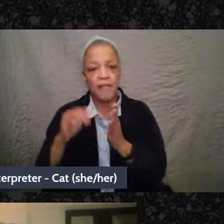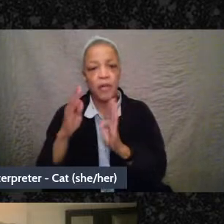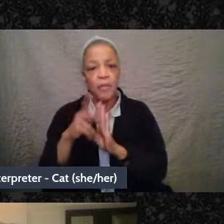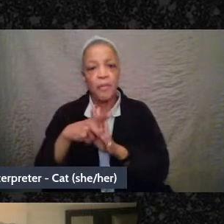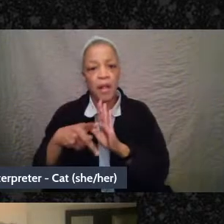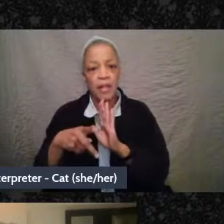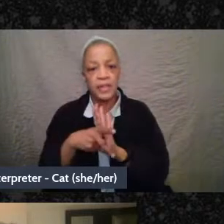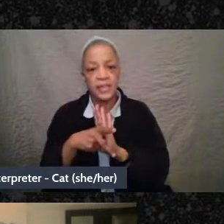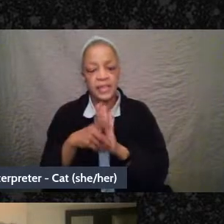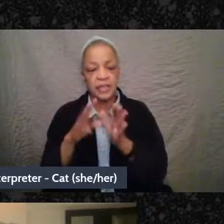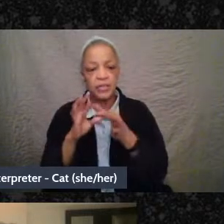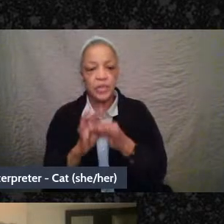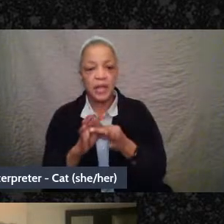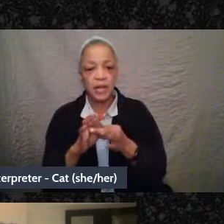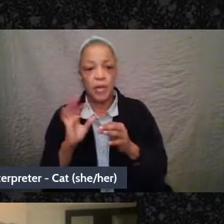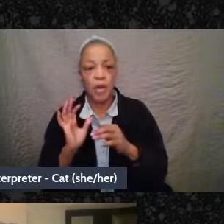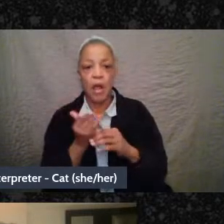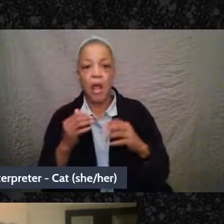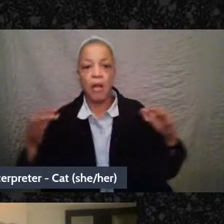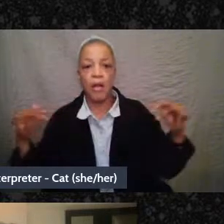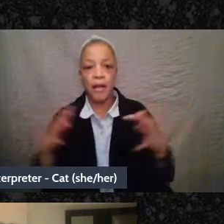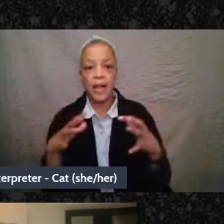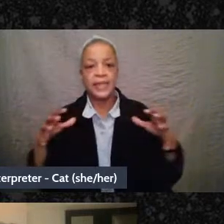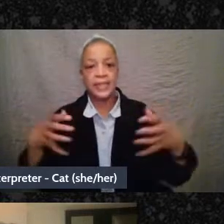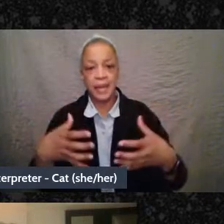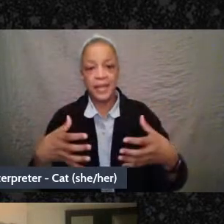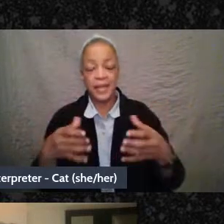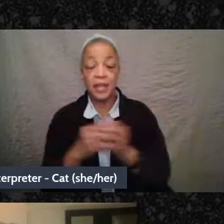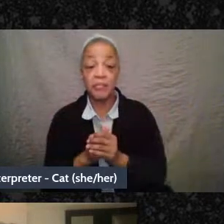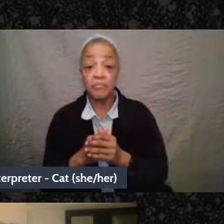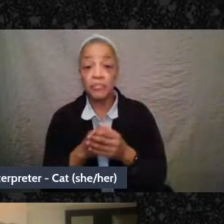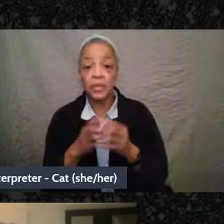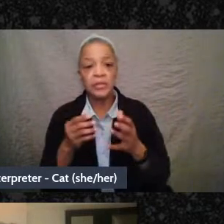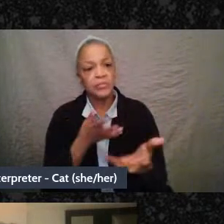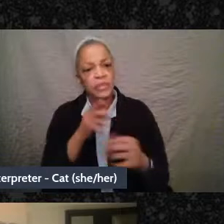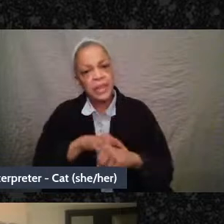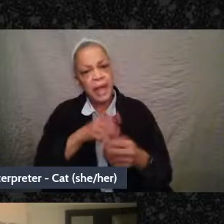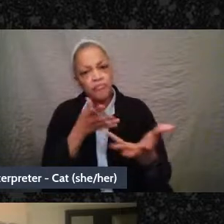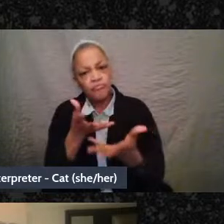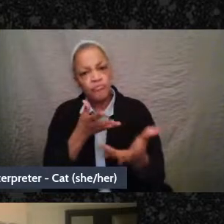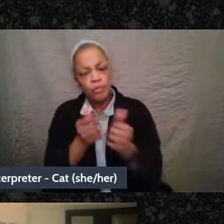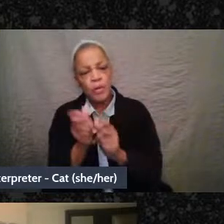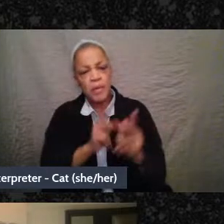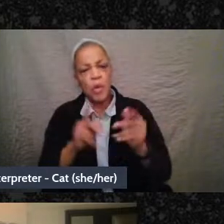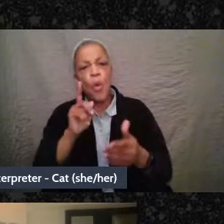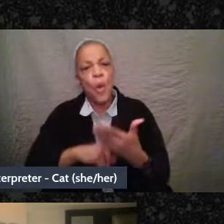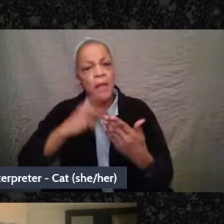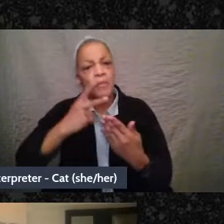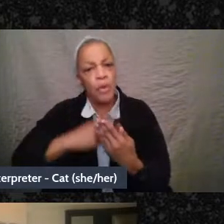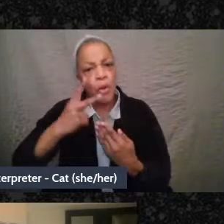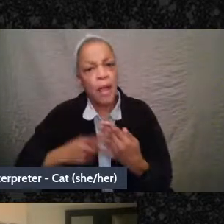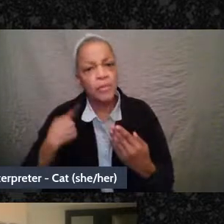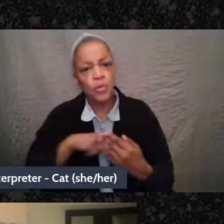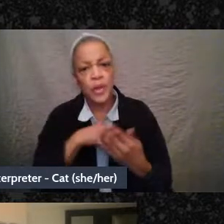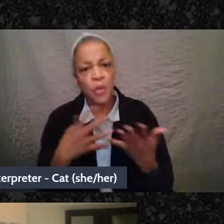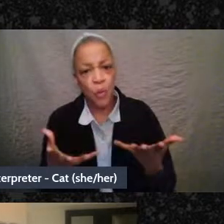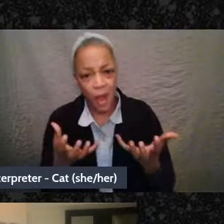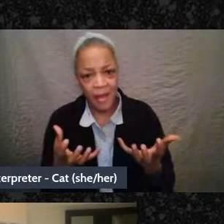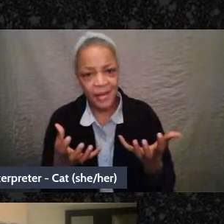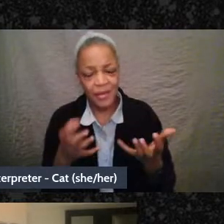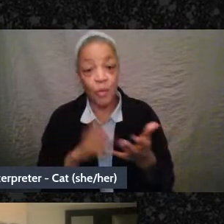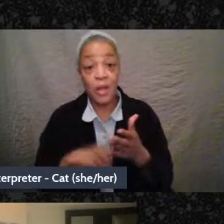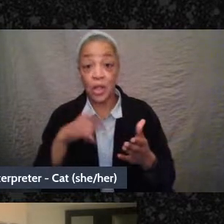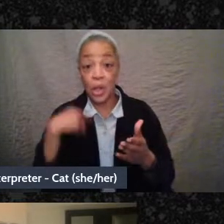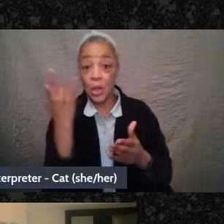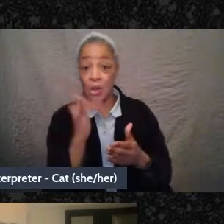assemblies. And that just really meant we spent time talking to people about what programs do we want in our community? What does it look like for us